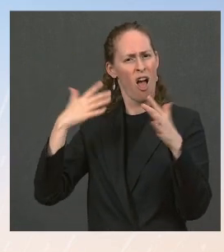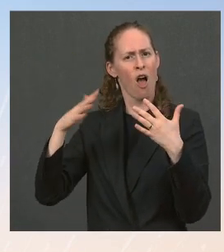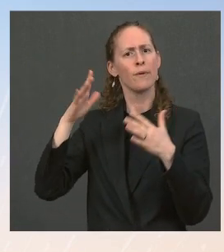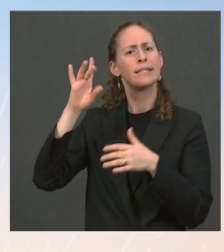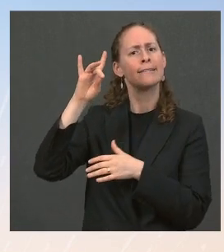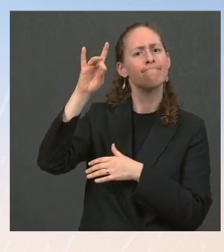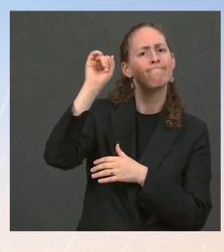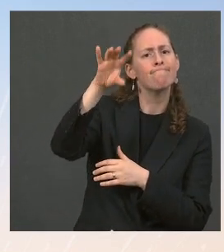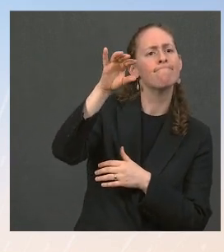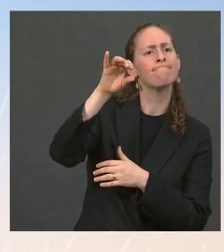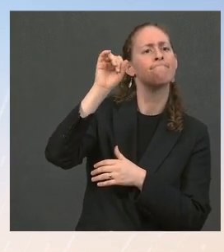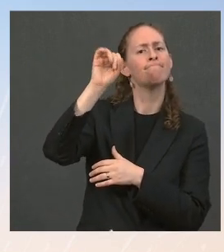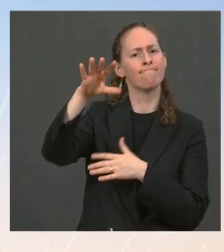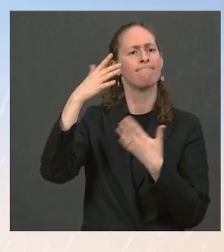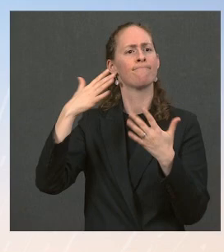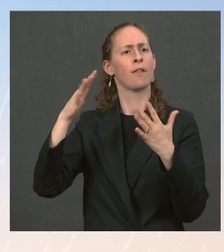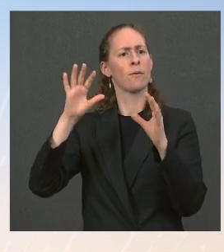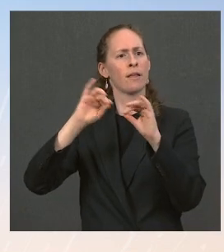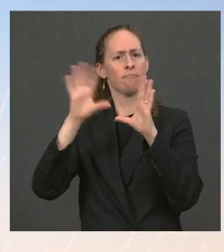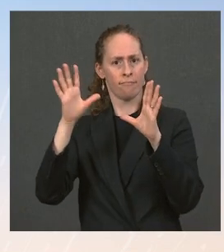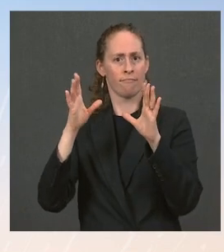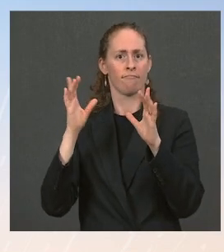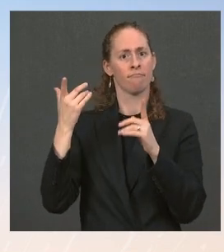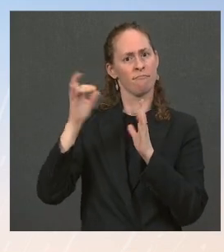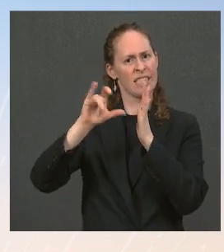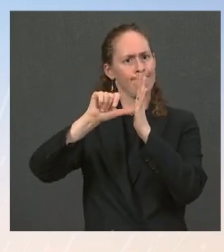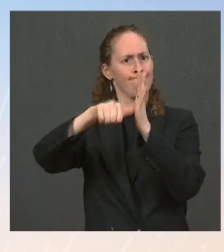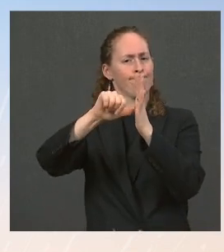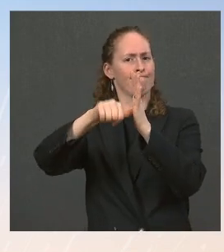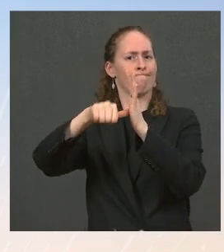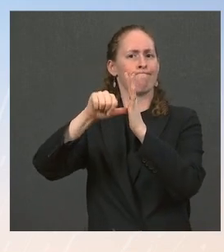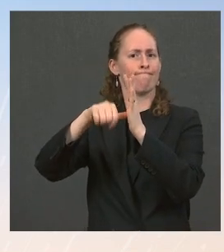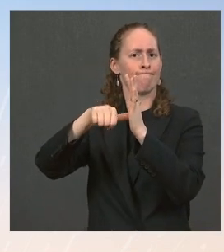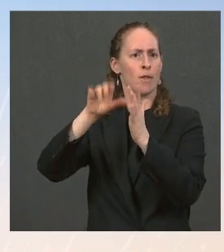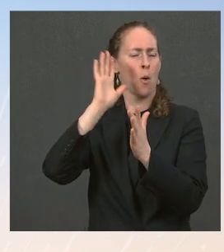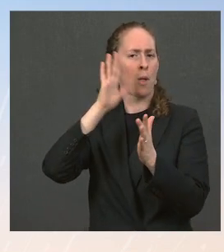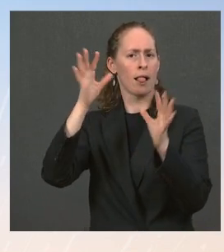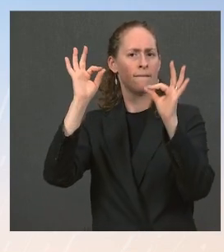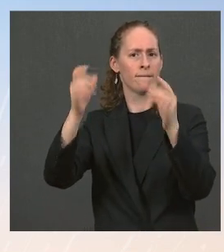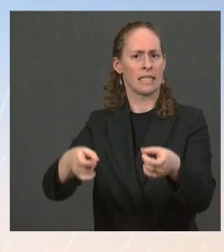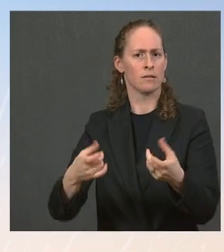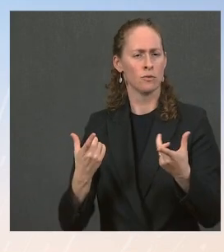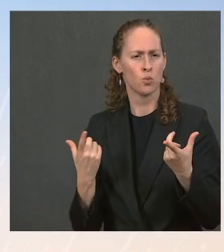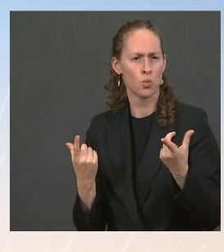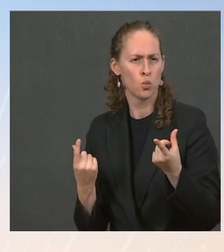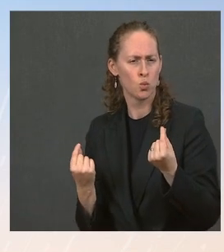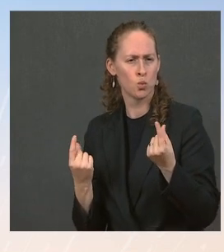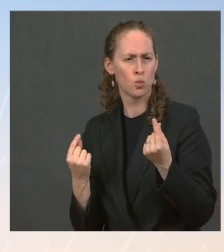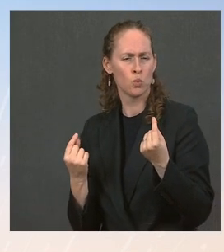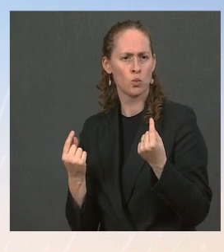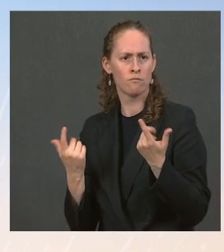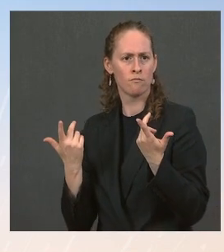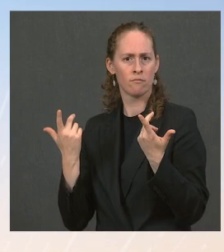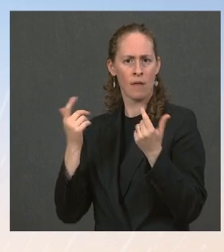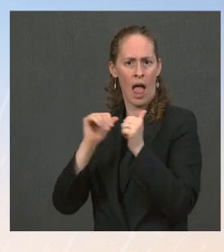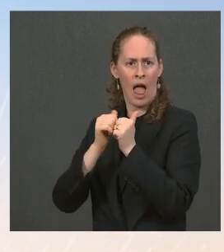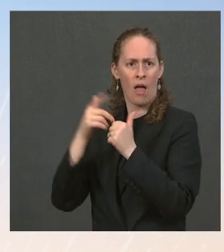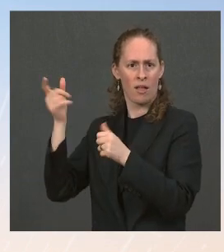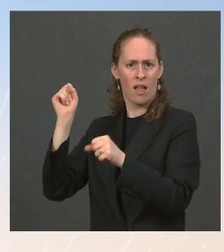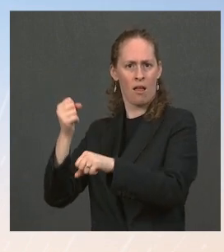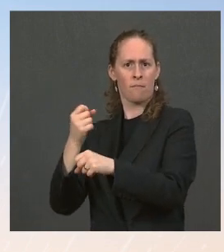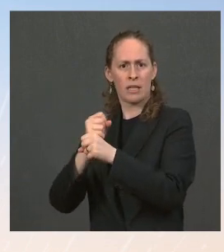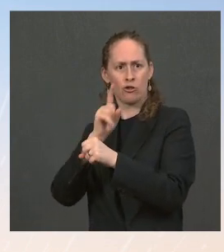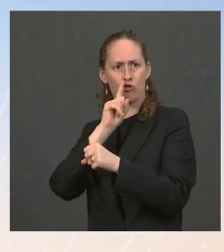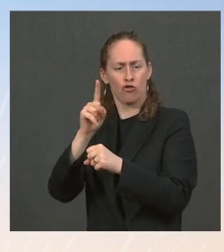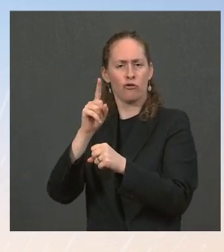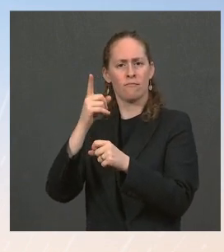campaigned on this issue. What type of relief is possible, and what can the Biden administration do to bring that? Well,